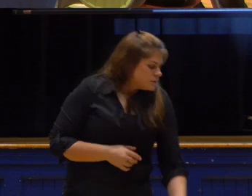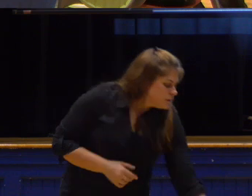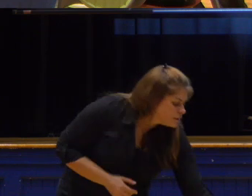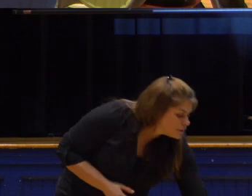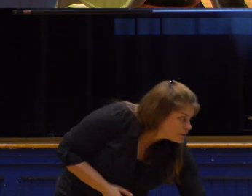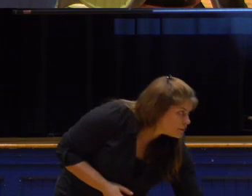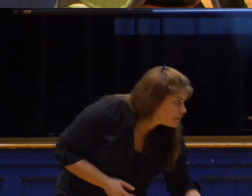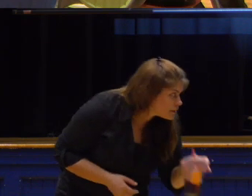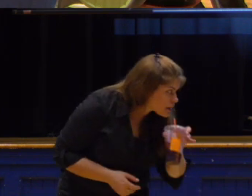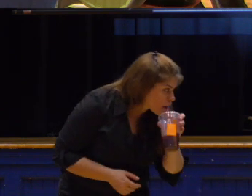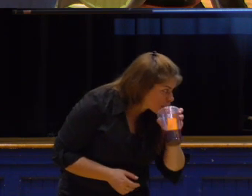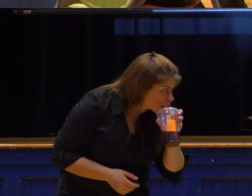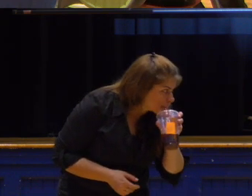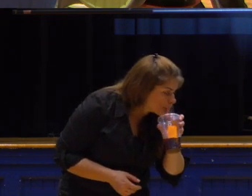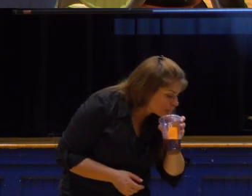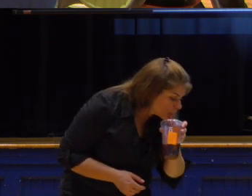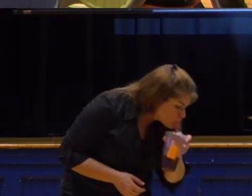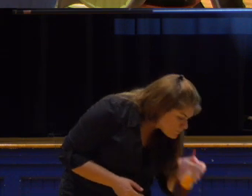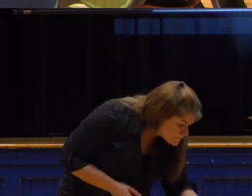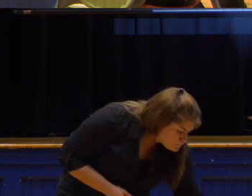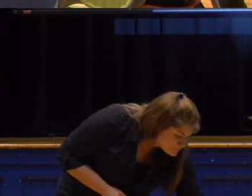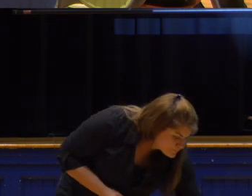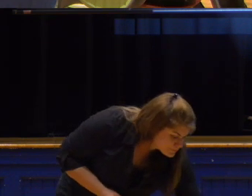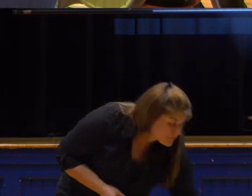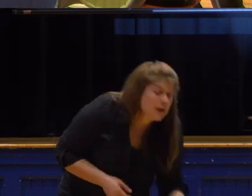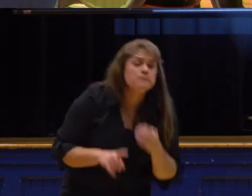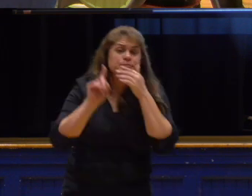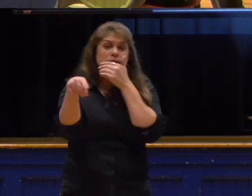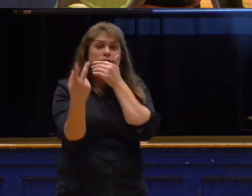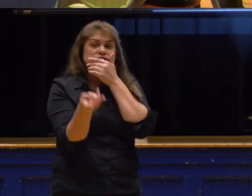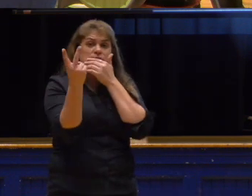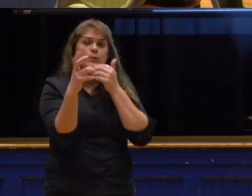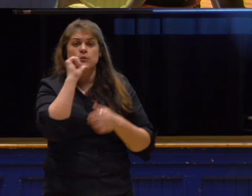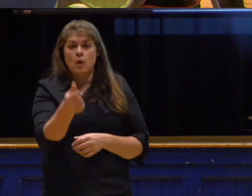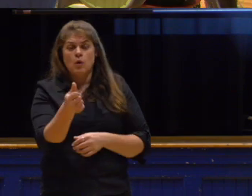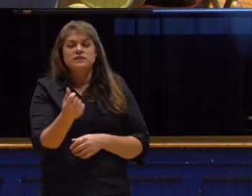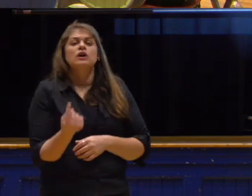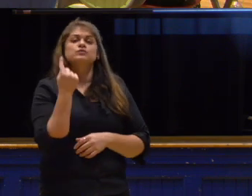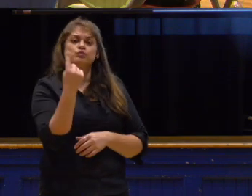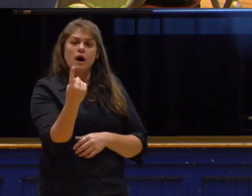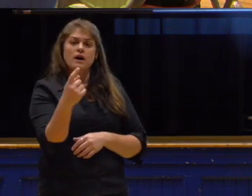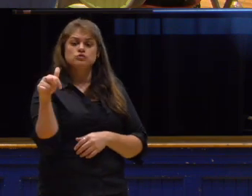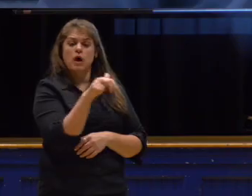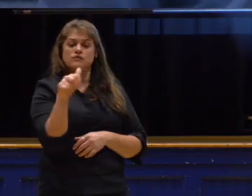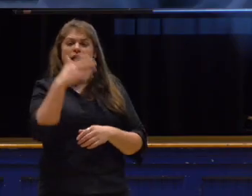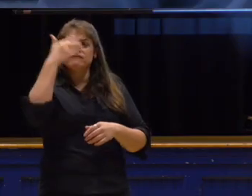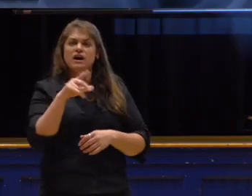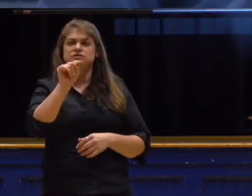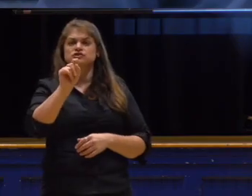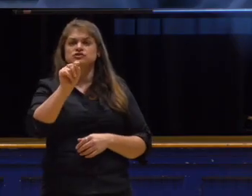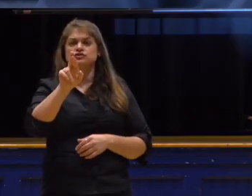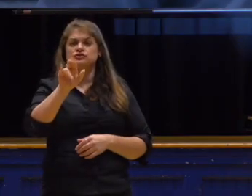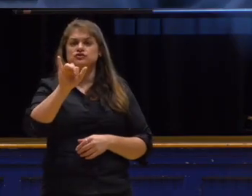And this one here, and that one. The only two that will not be, there is a crosswalk in front